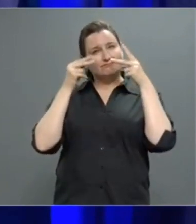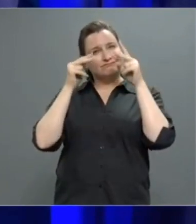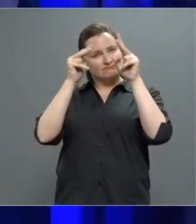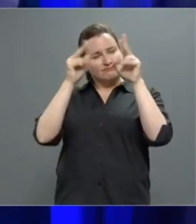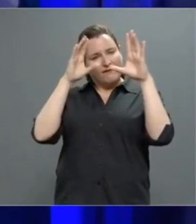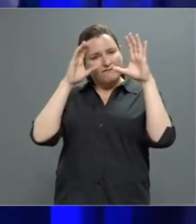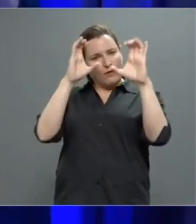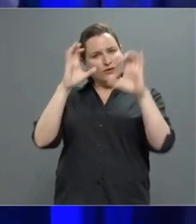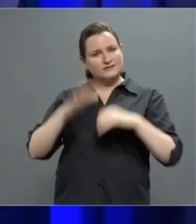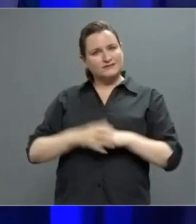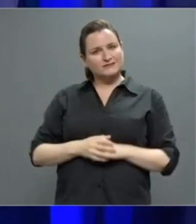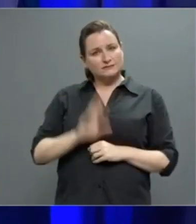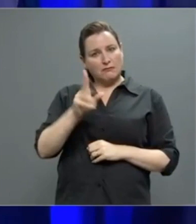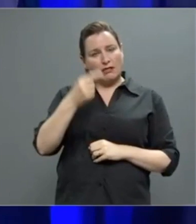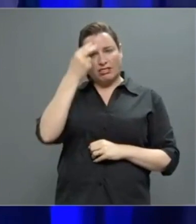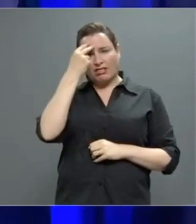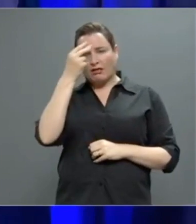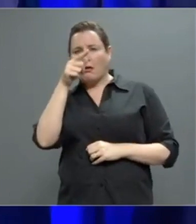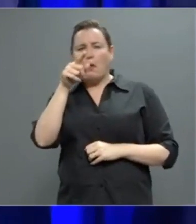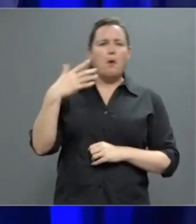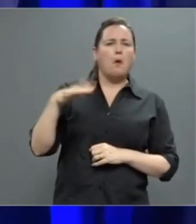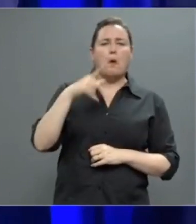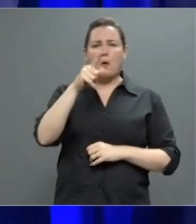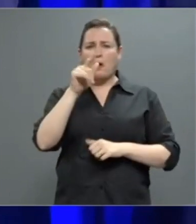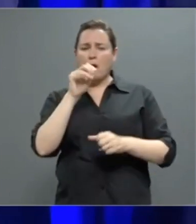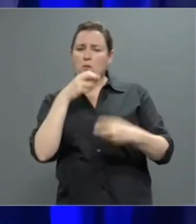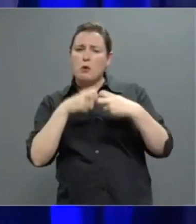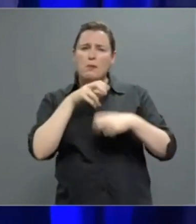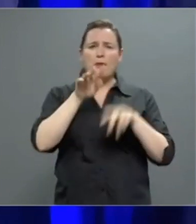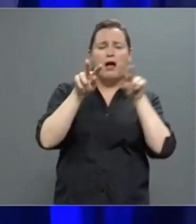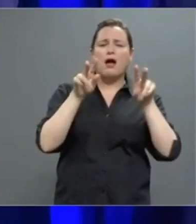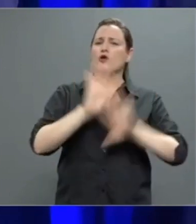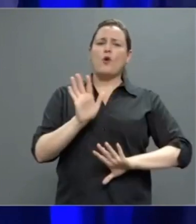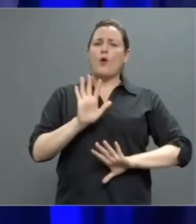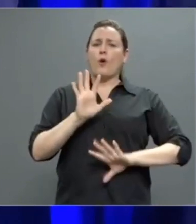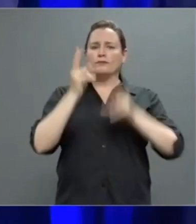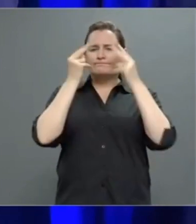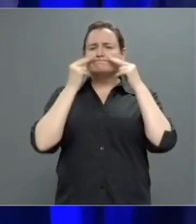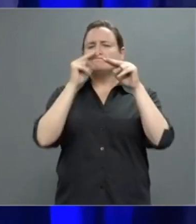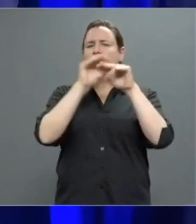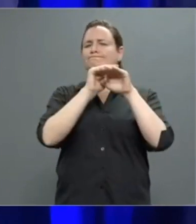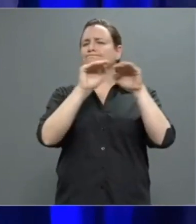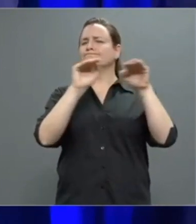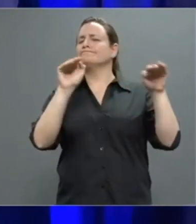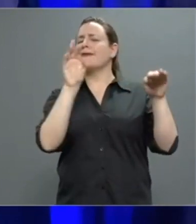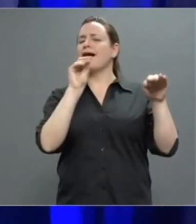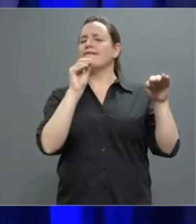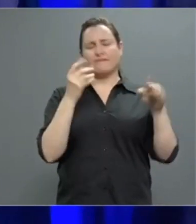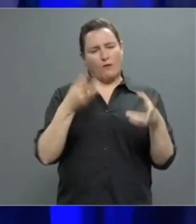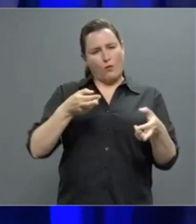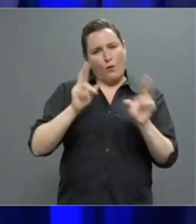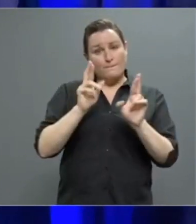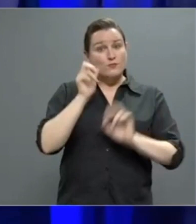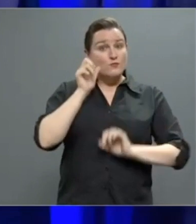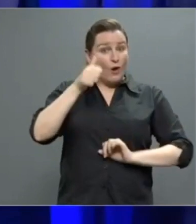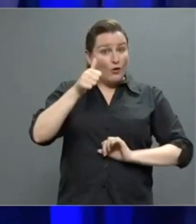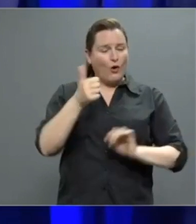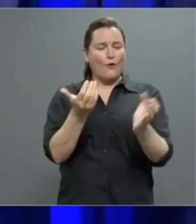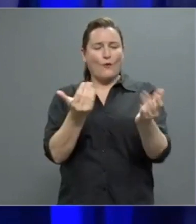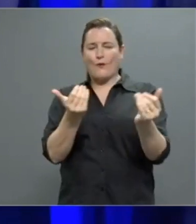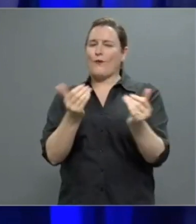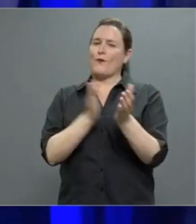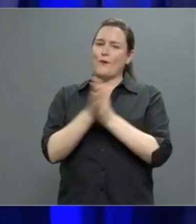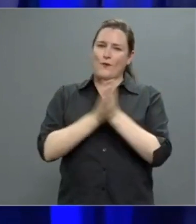on the many perils that confront us today, but on that horizon of hope that beckons tomorrow. That's where we're